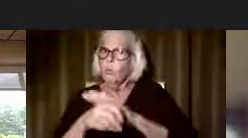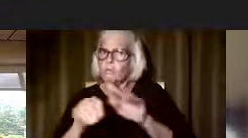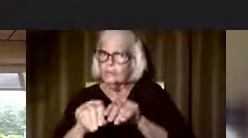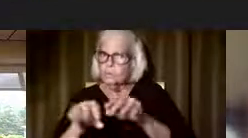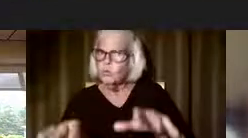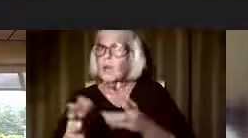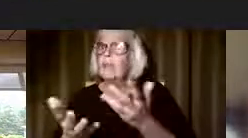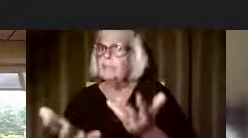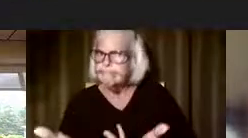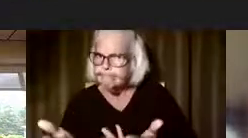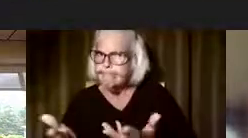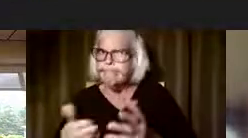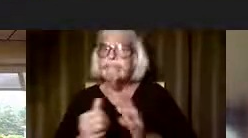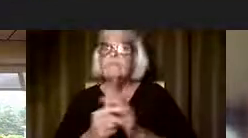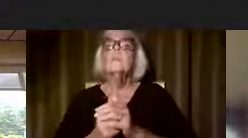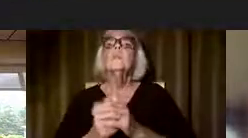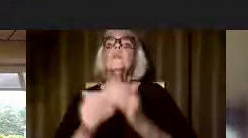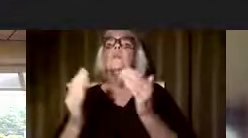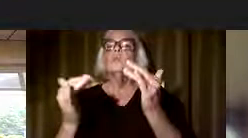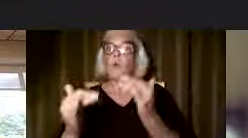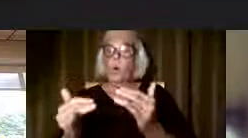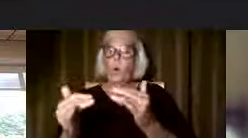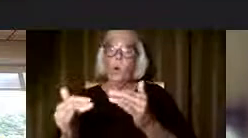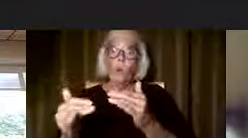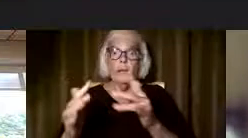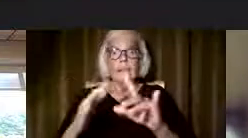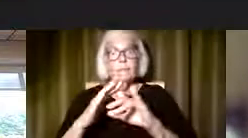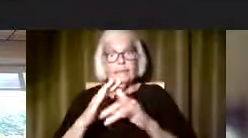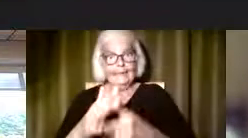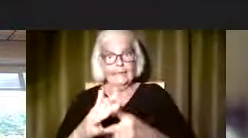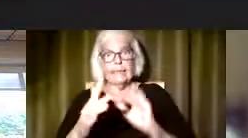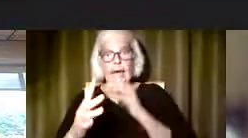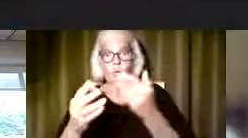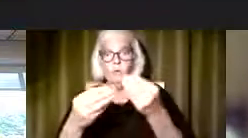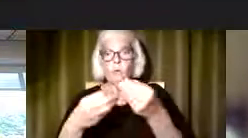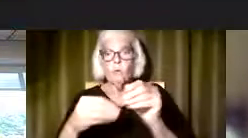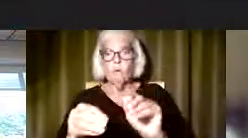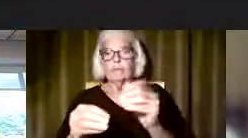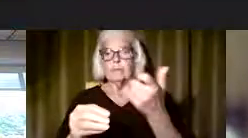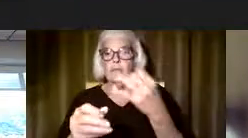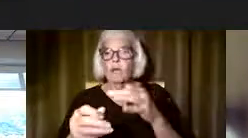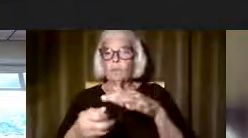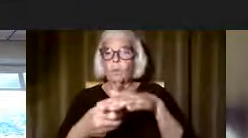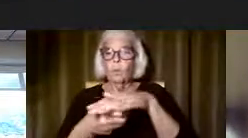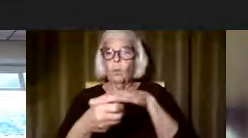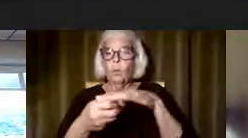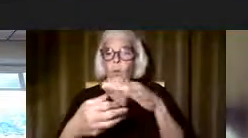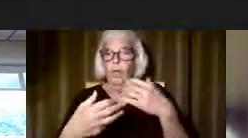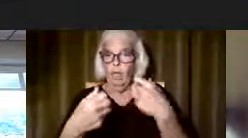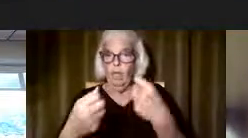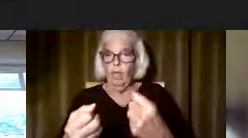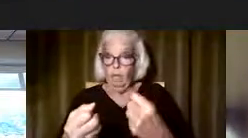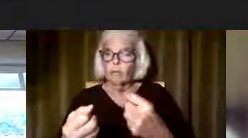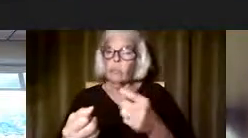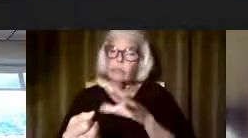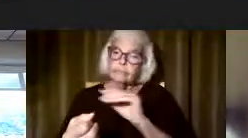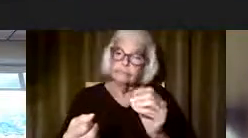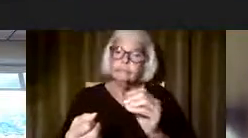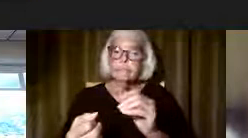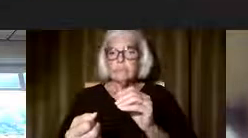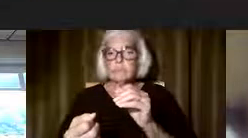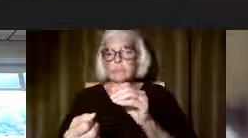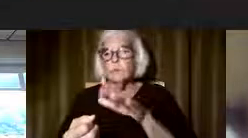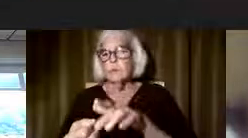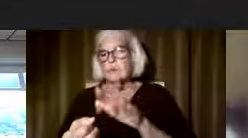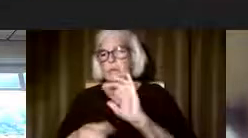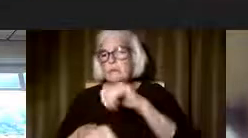on, our offices of local health, Health Vermont Department staff stood up clinics in locations across